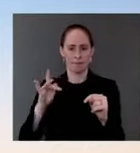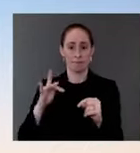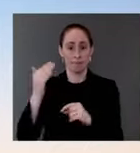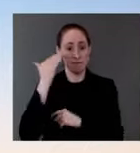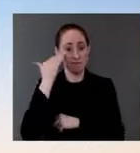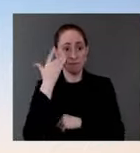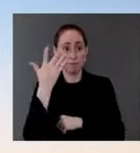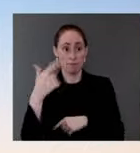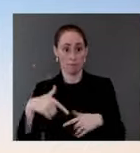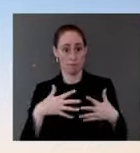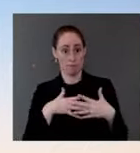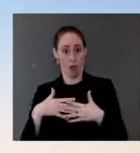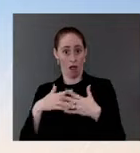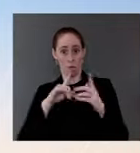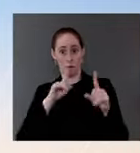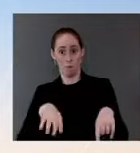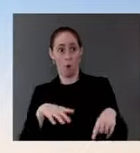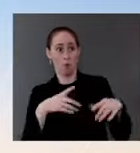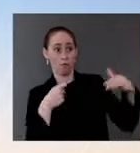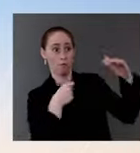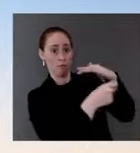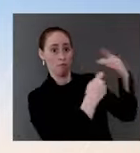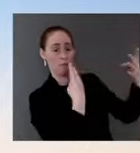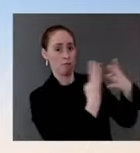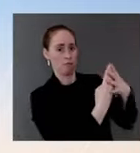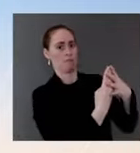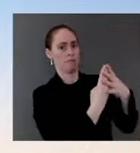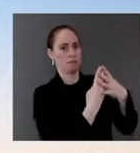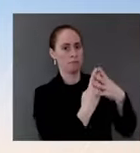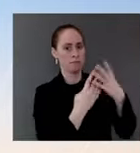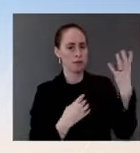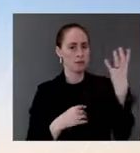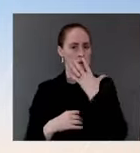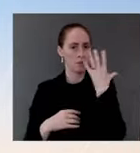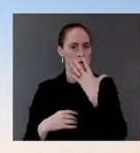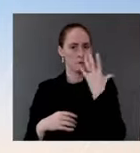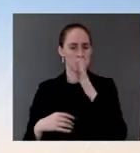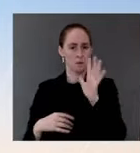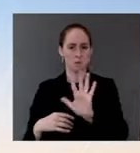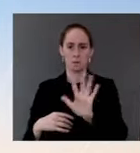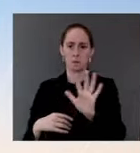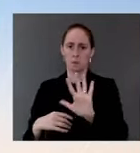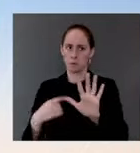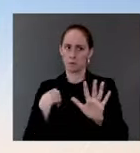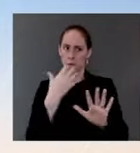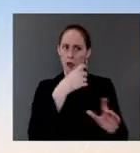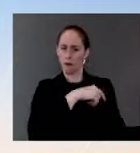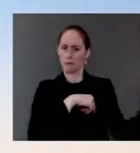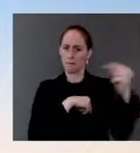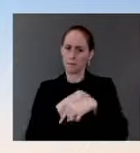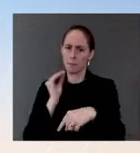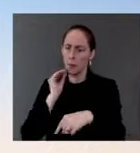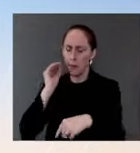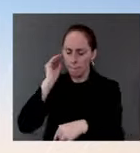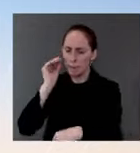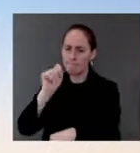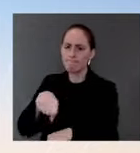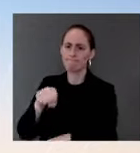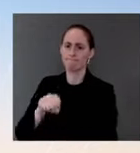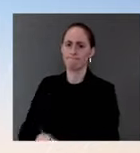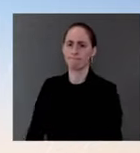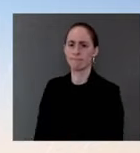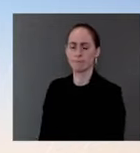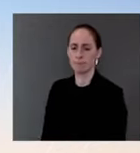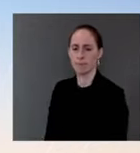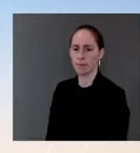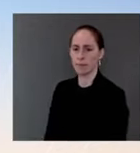Go ahead. Thanks, Jen. First, I just wanted to ask quickly, the Chinese firm Evergrande has slipped into default. You were asked